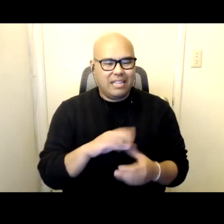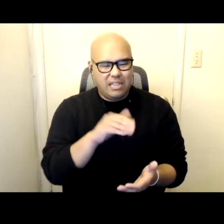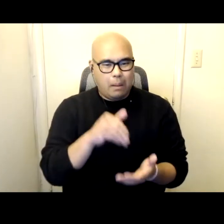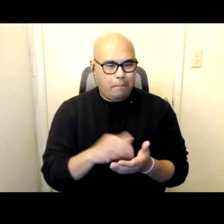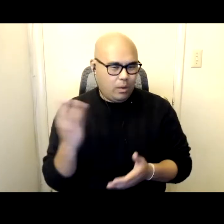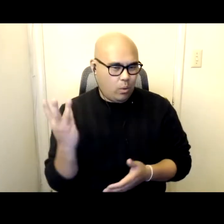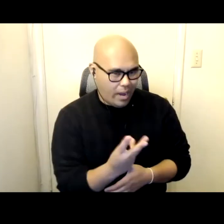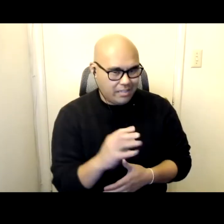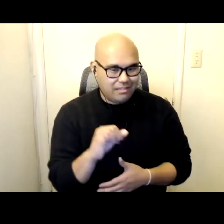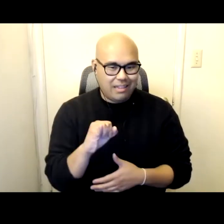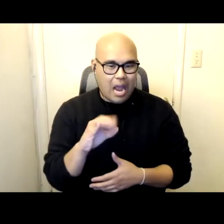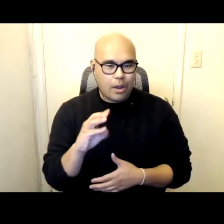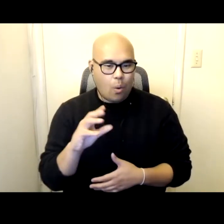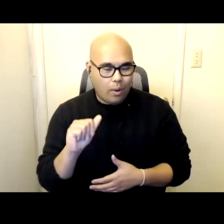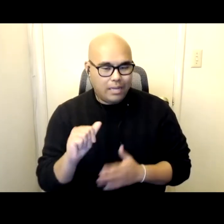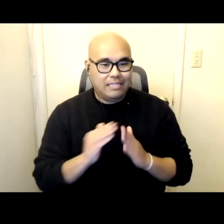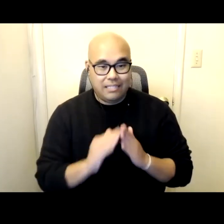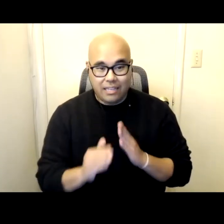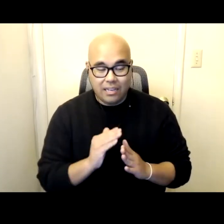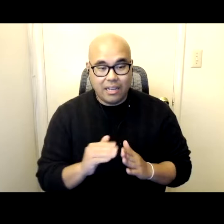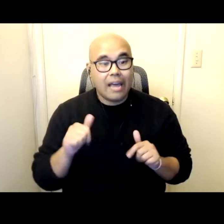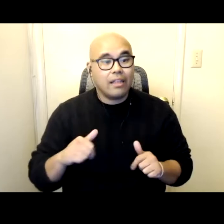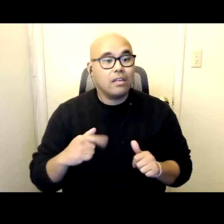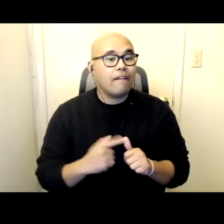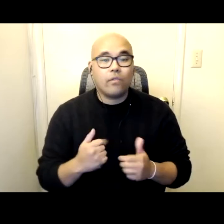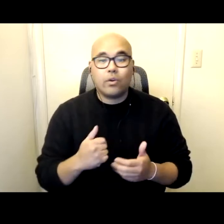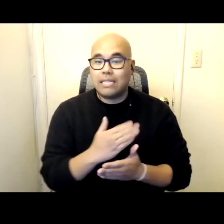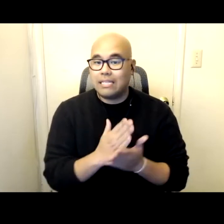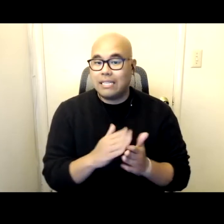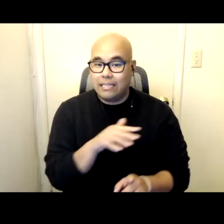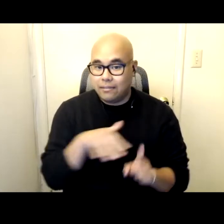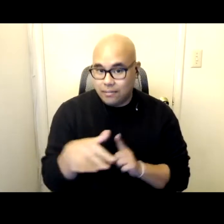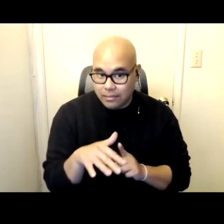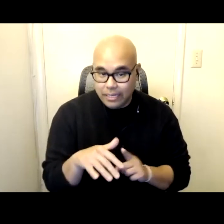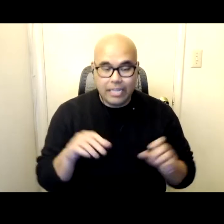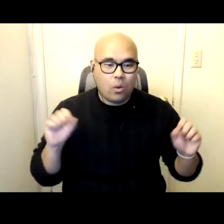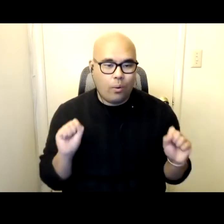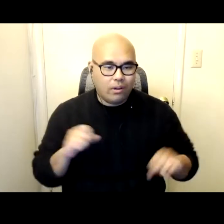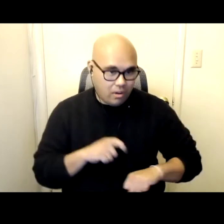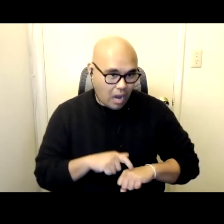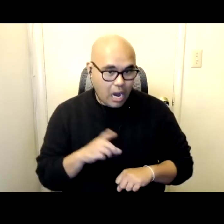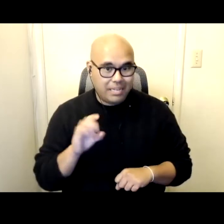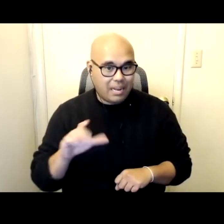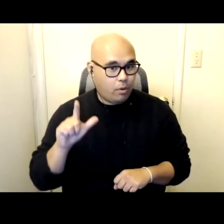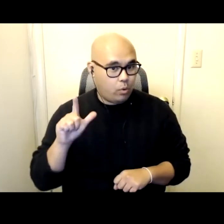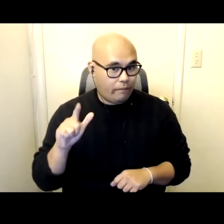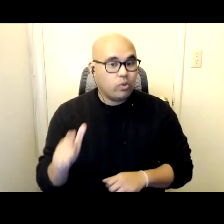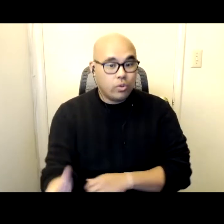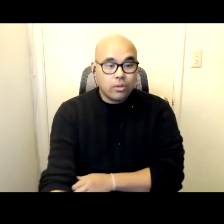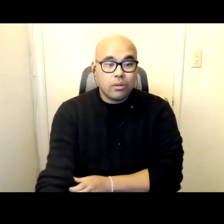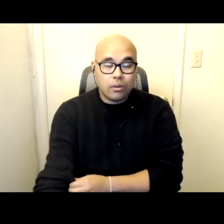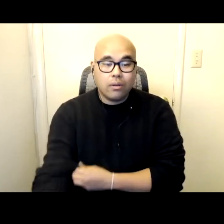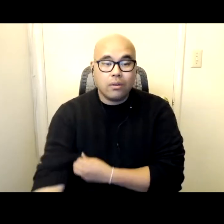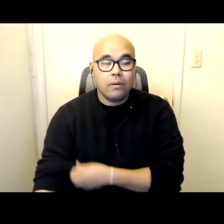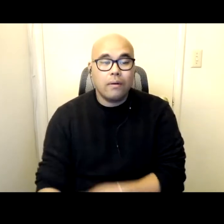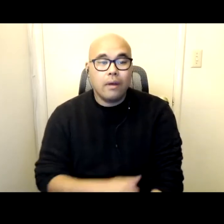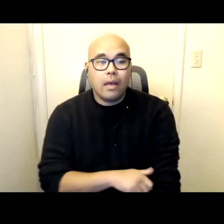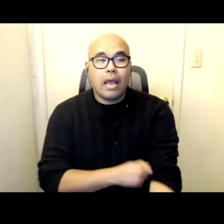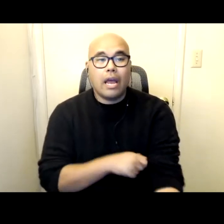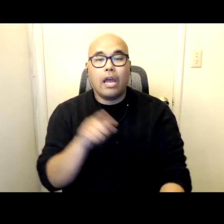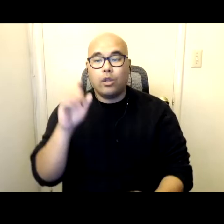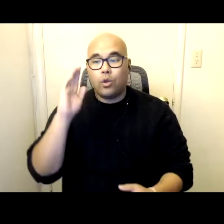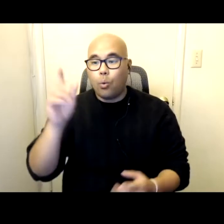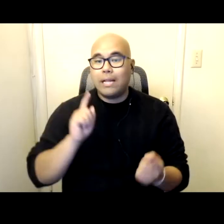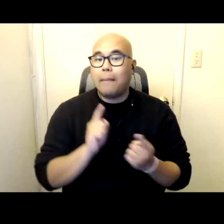that in this first scene, it's winter, it's December 21st, and you meet one of